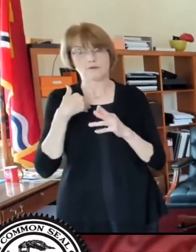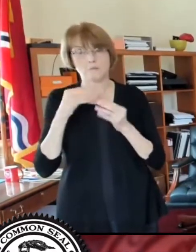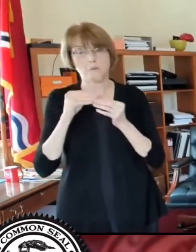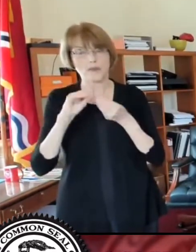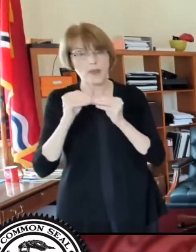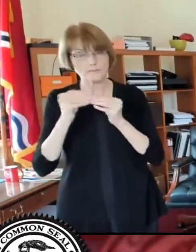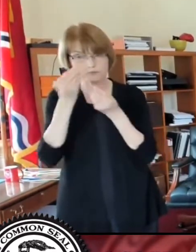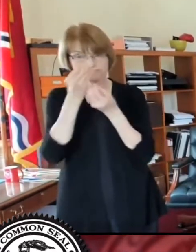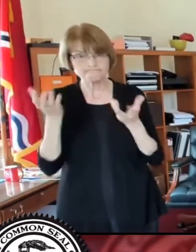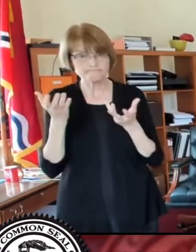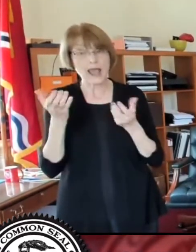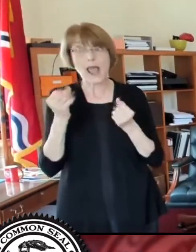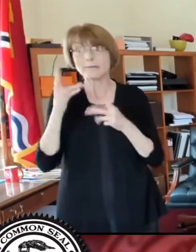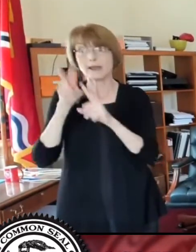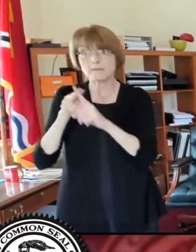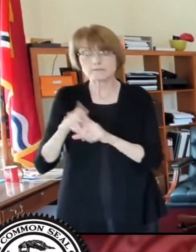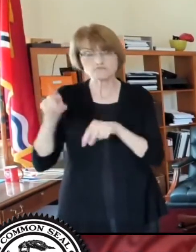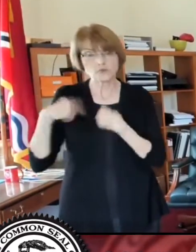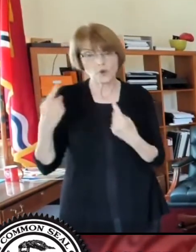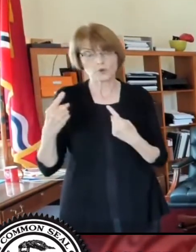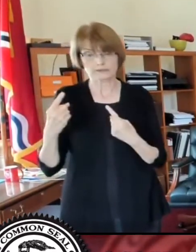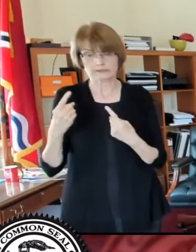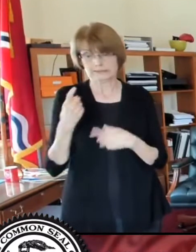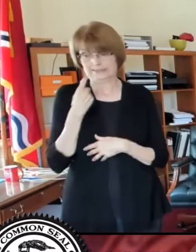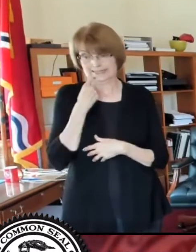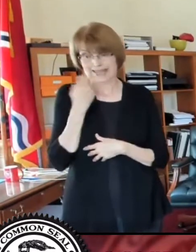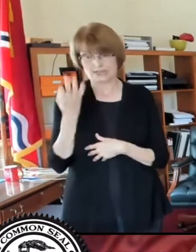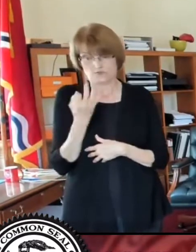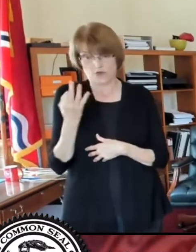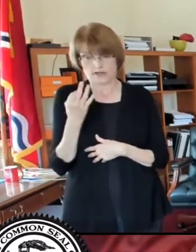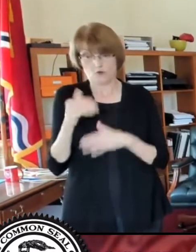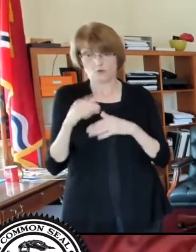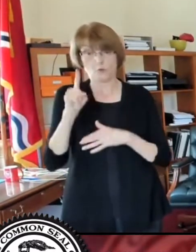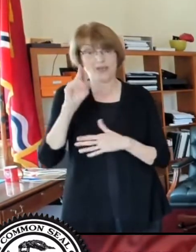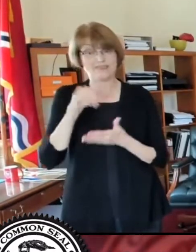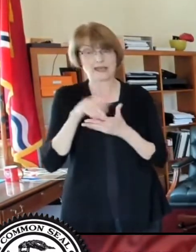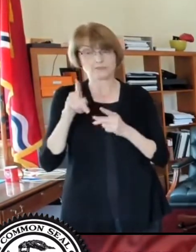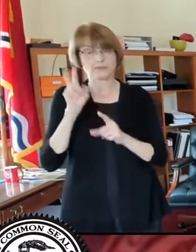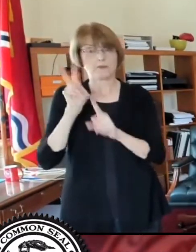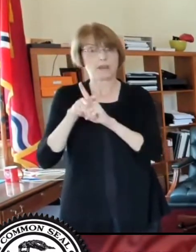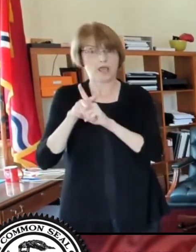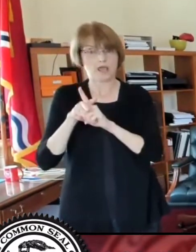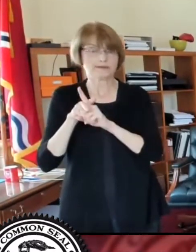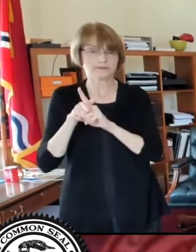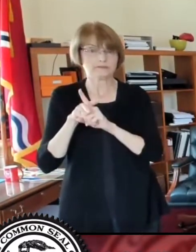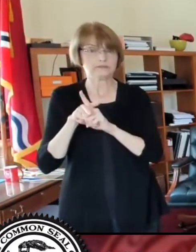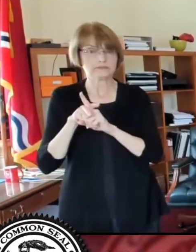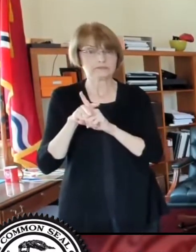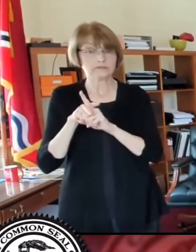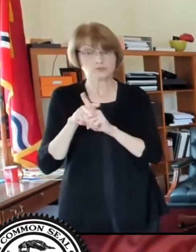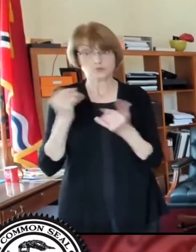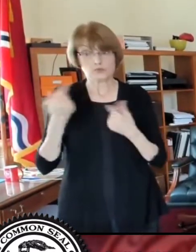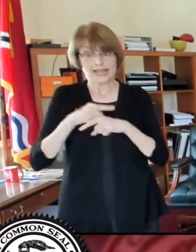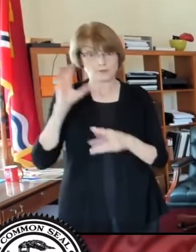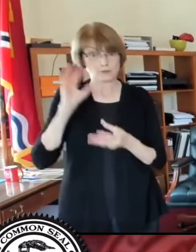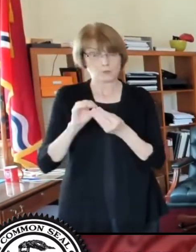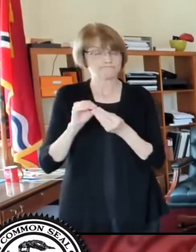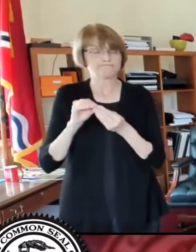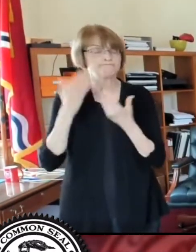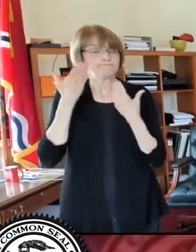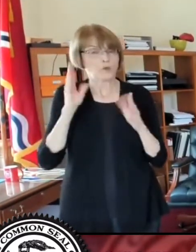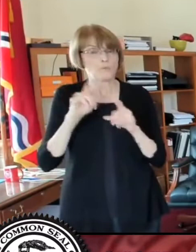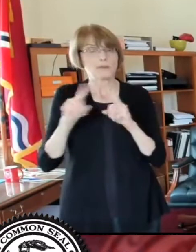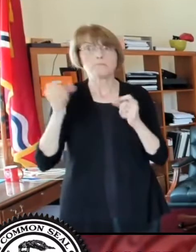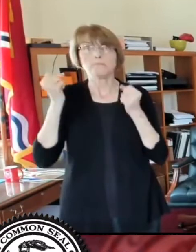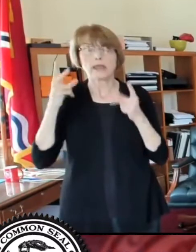know at the end of the day, Friday, we had over 1,000 applications. I don't know what it is yet today, but